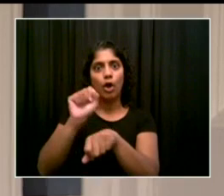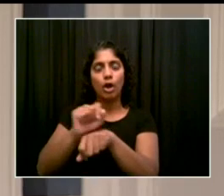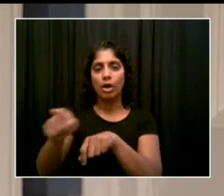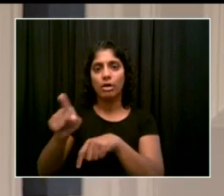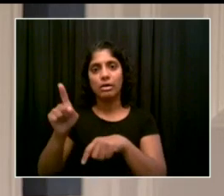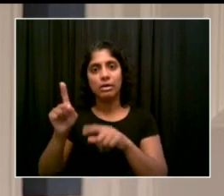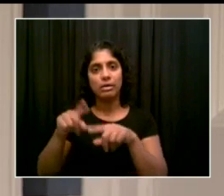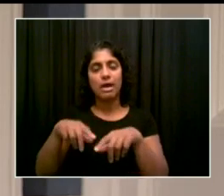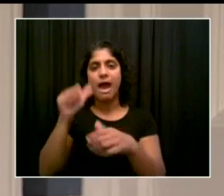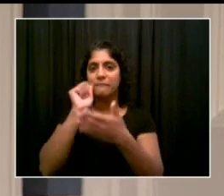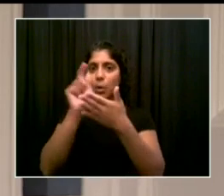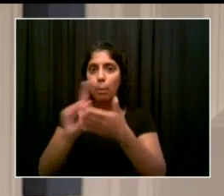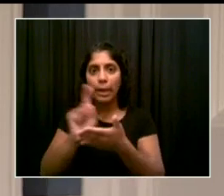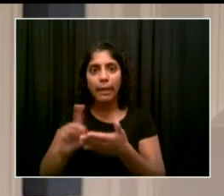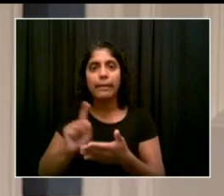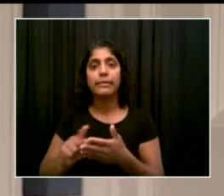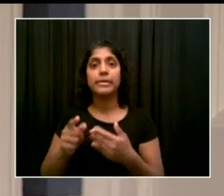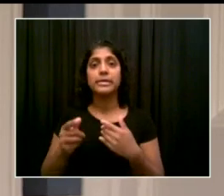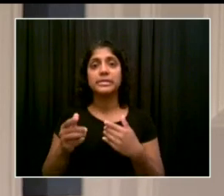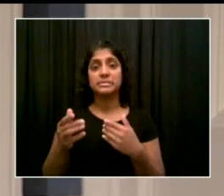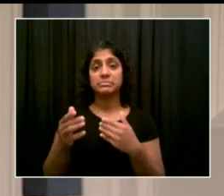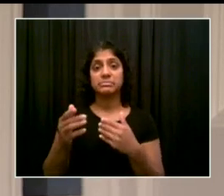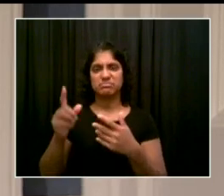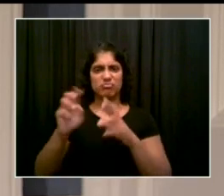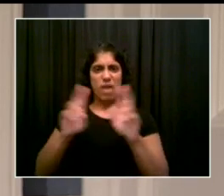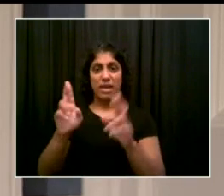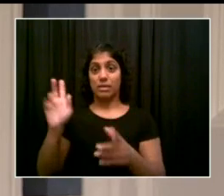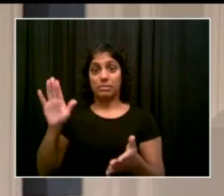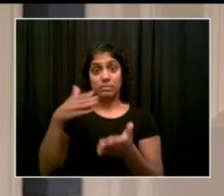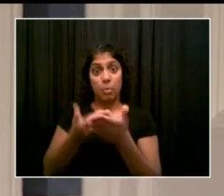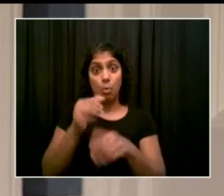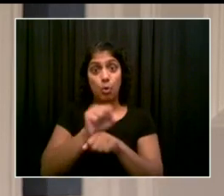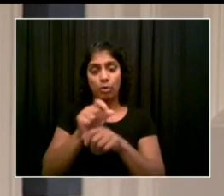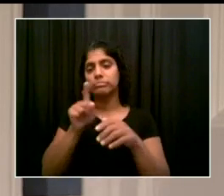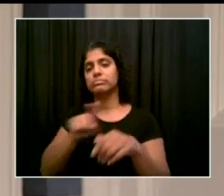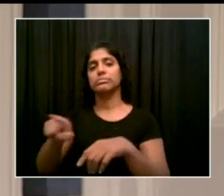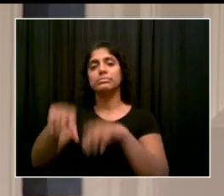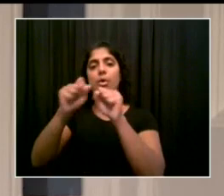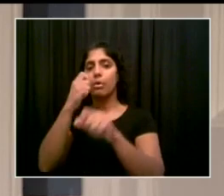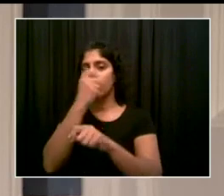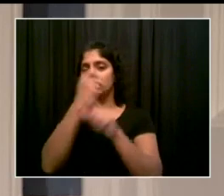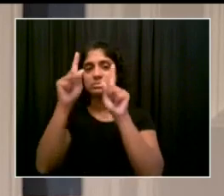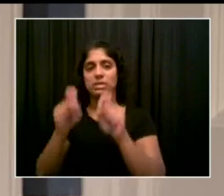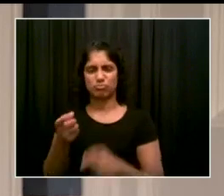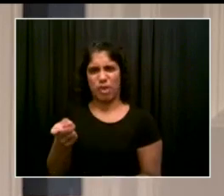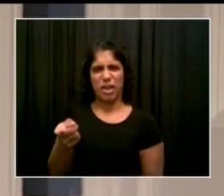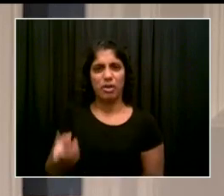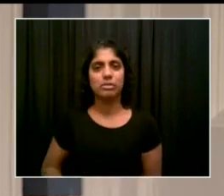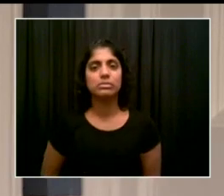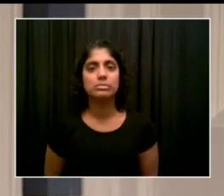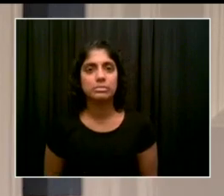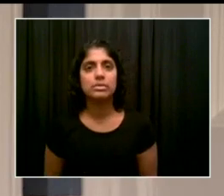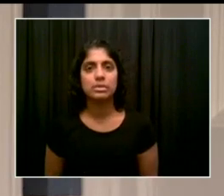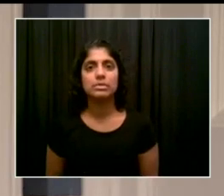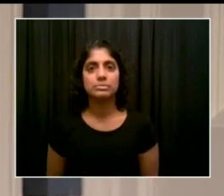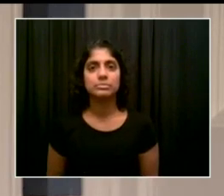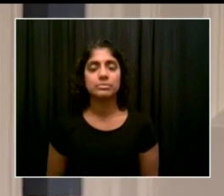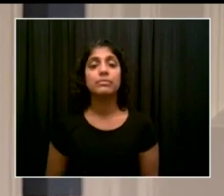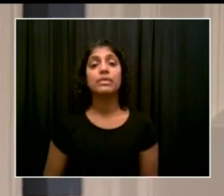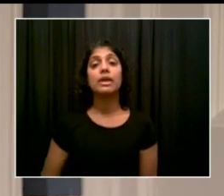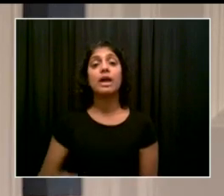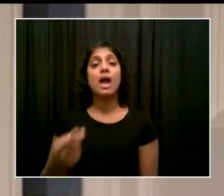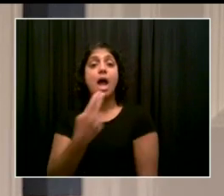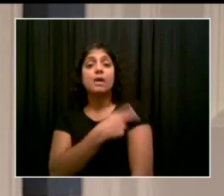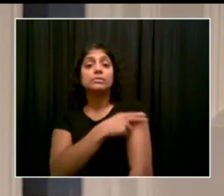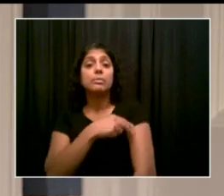with that, I think that people I know Health and Hospitals is an incredibly mission-driven place where people come to